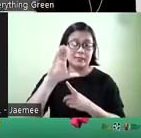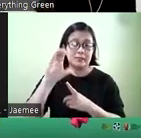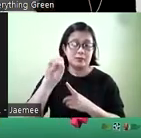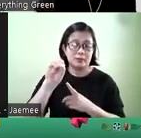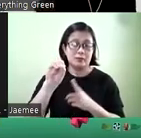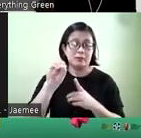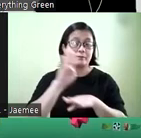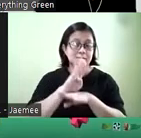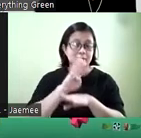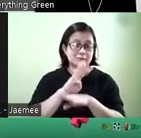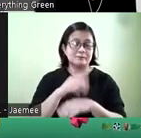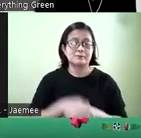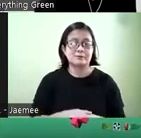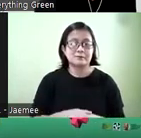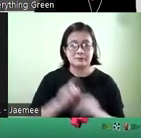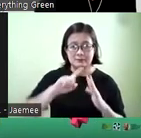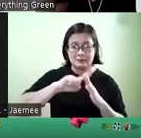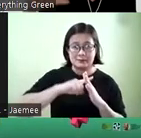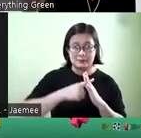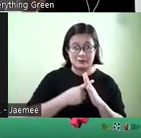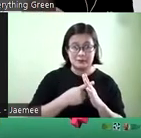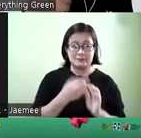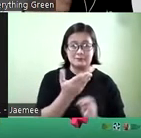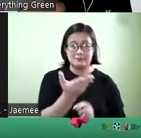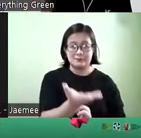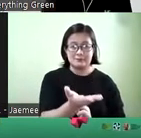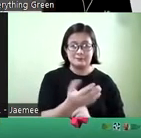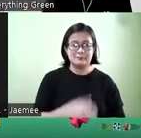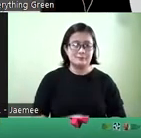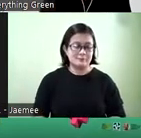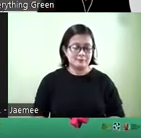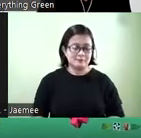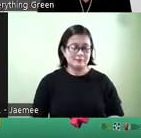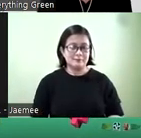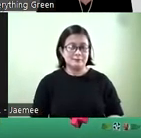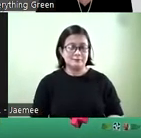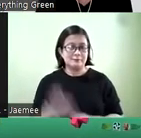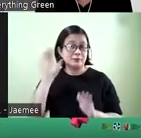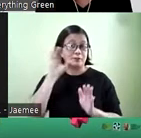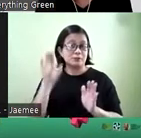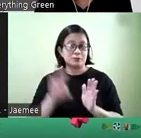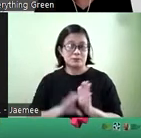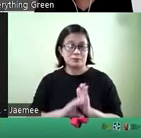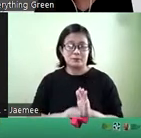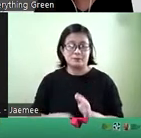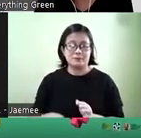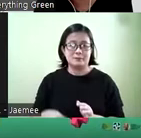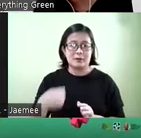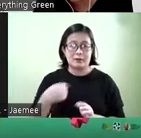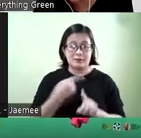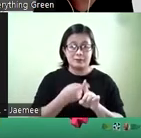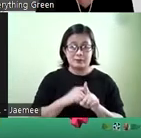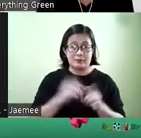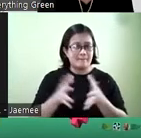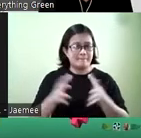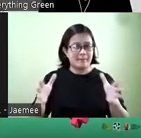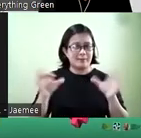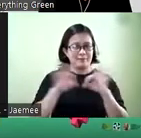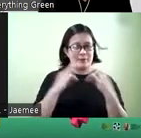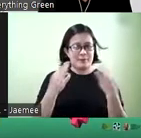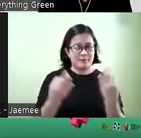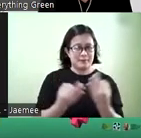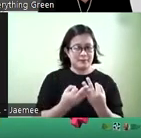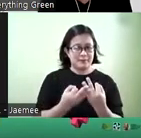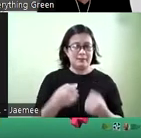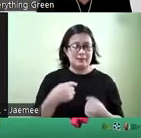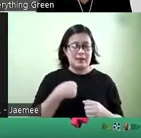let me begin by showing you this photo. Actually, I came from a big family. We're a family